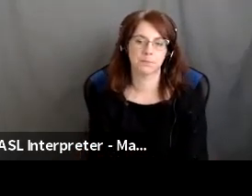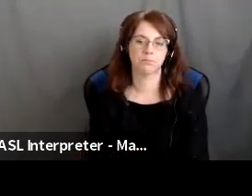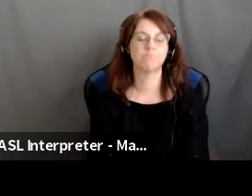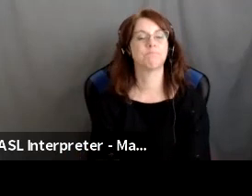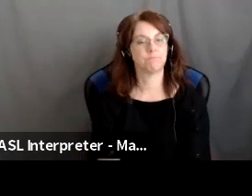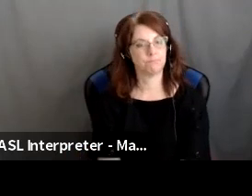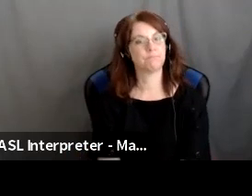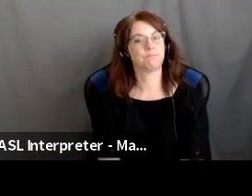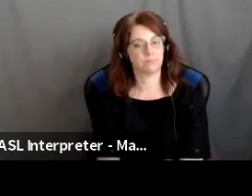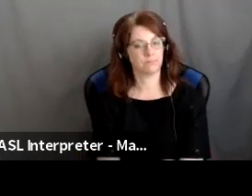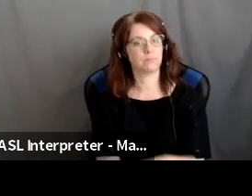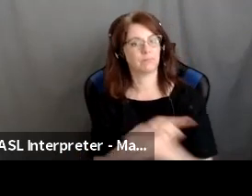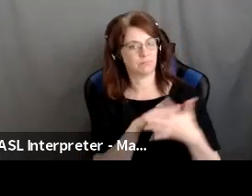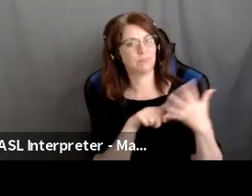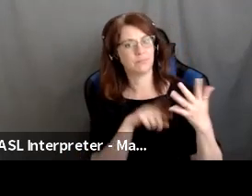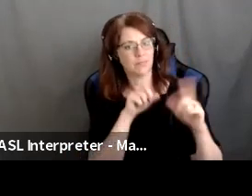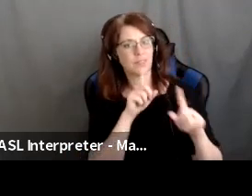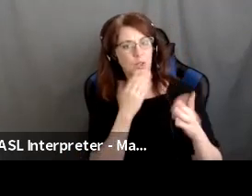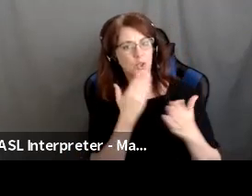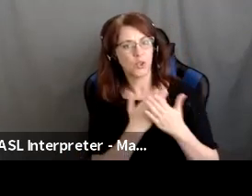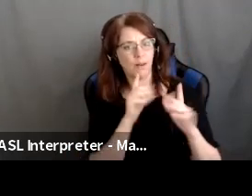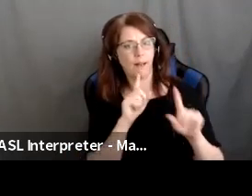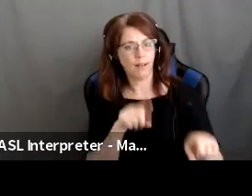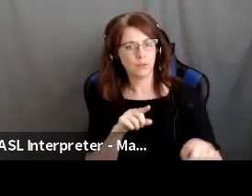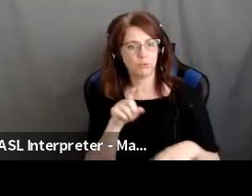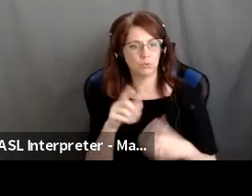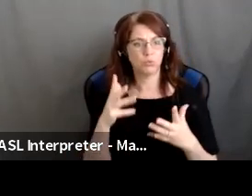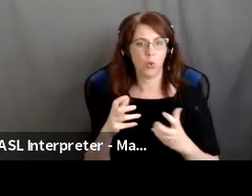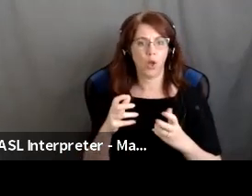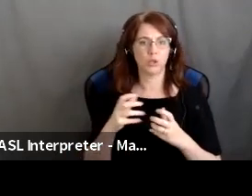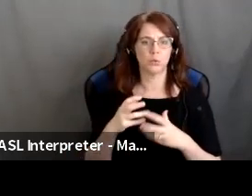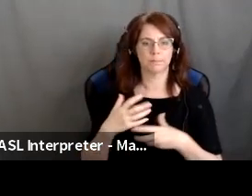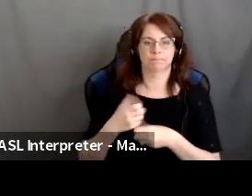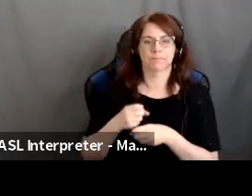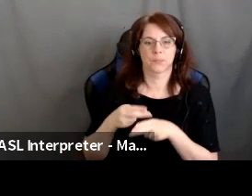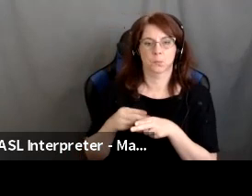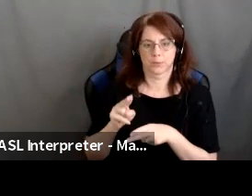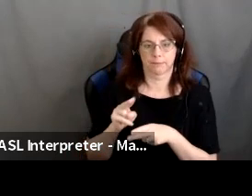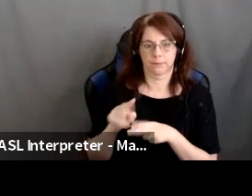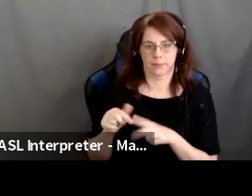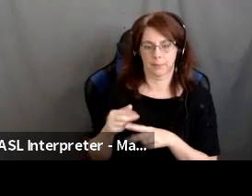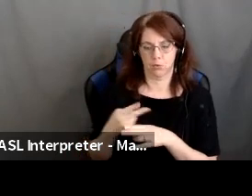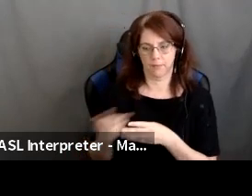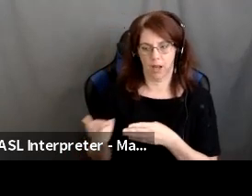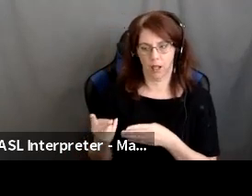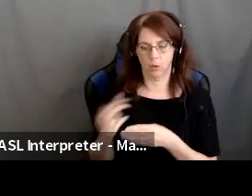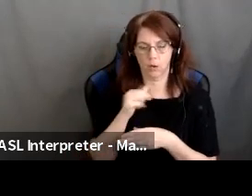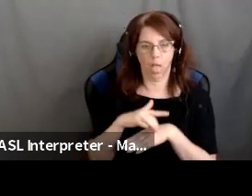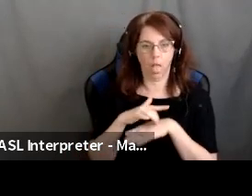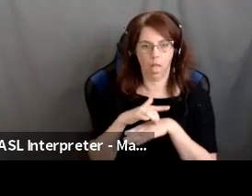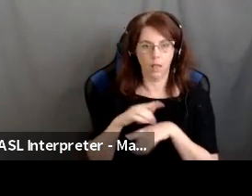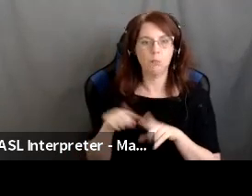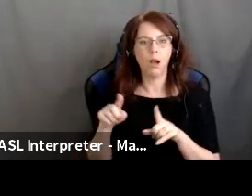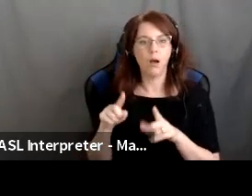Yeah, all these are good answers. So you want to be brief about your failure, but also what have you